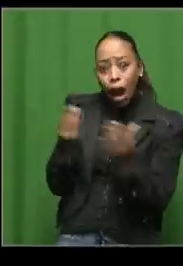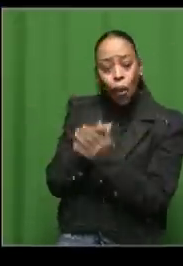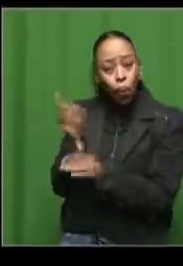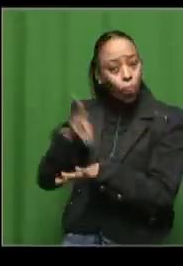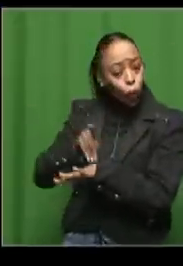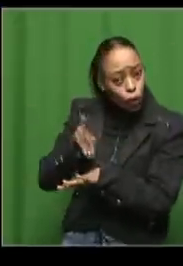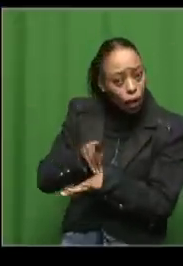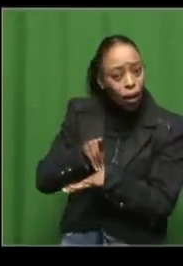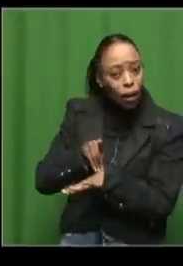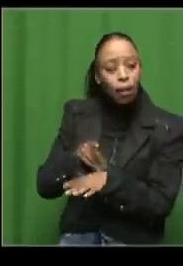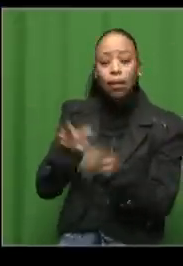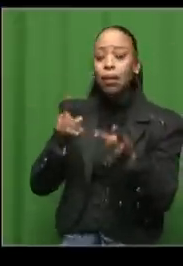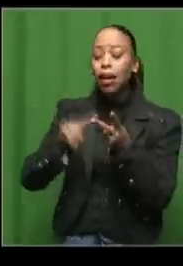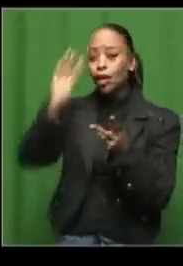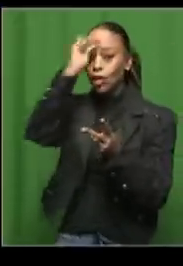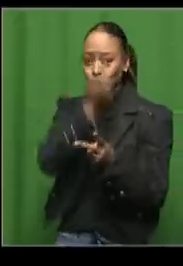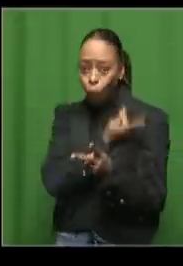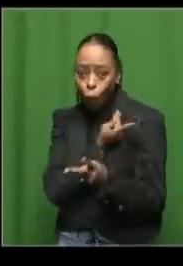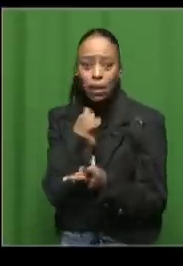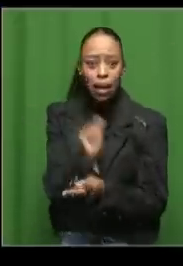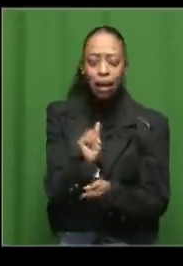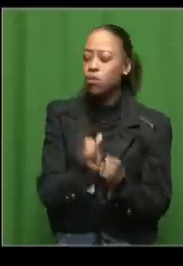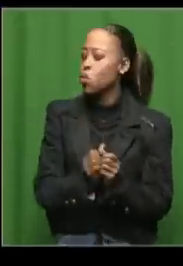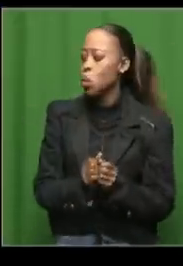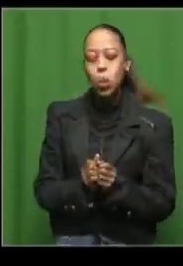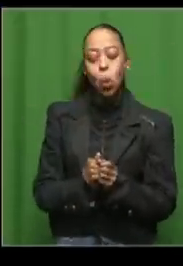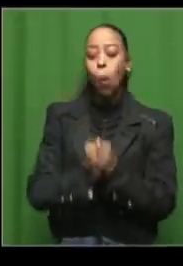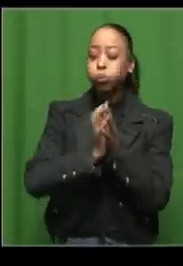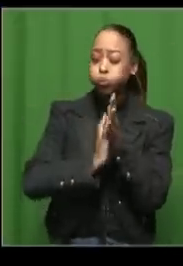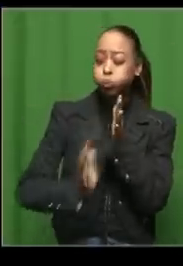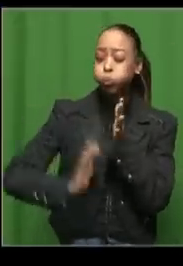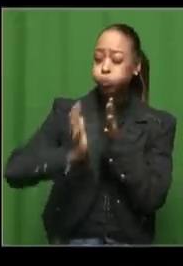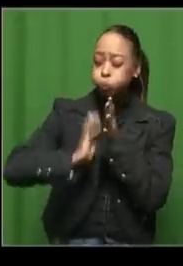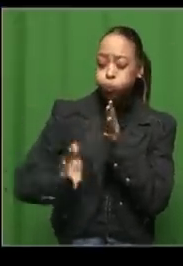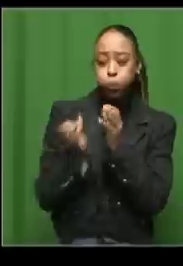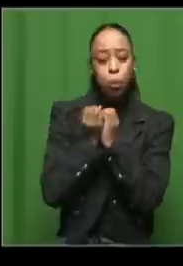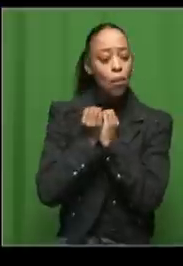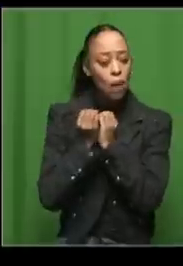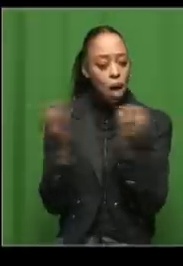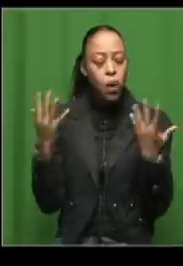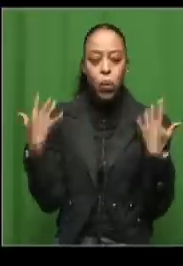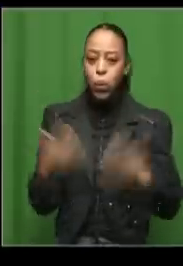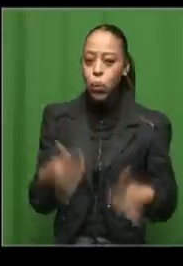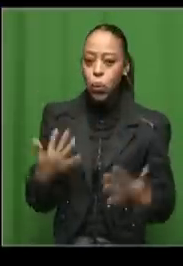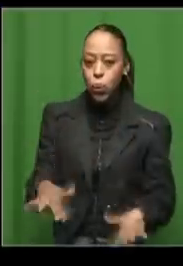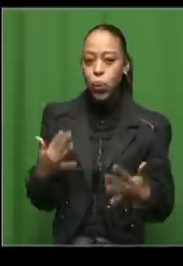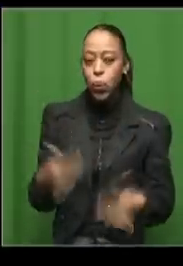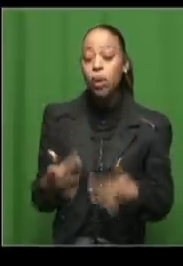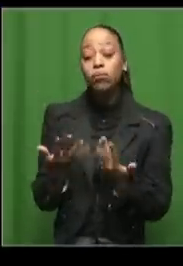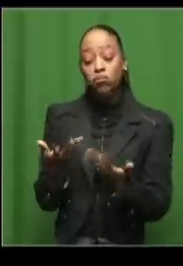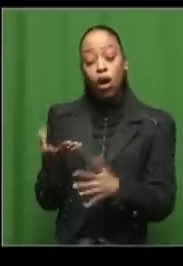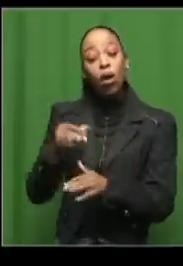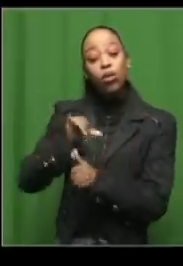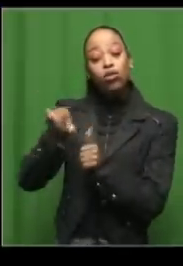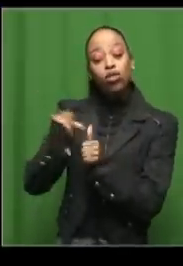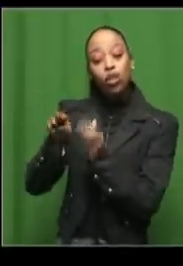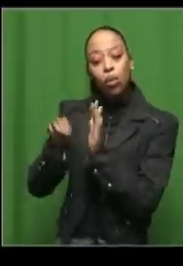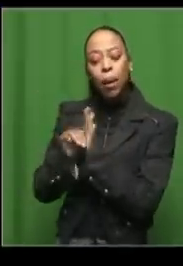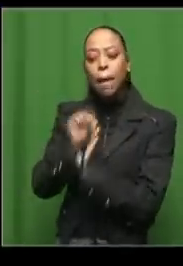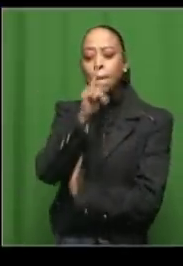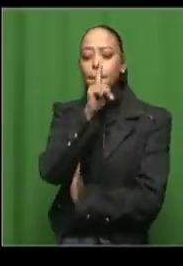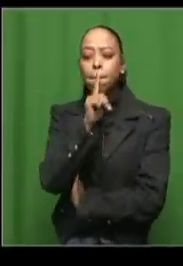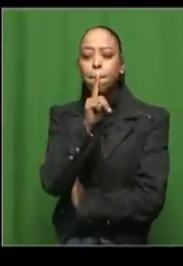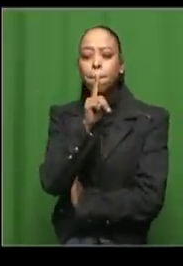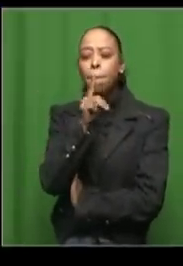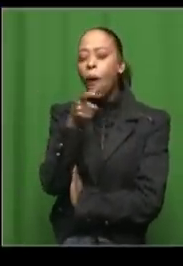apparently her daughter. And yeah, there's just lots. And since then, Dr. Nandipa's social media handles have basically gone quiet, and there's